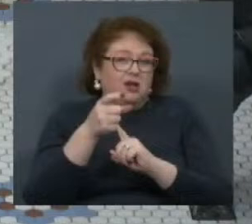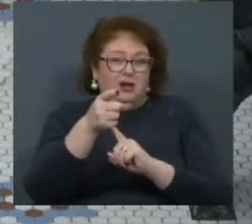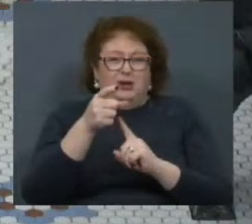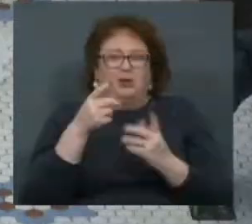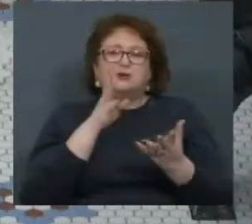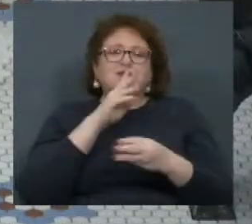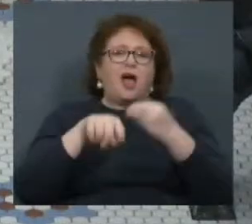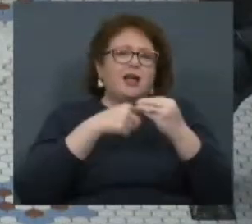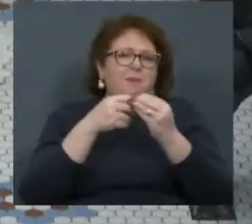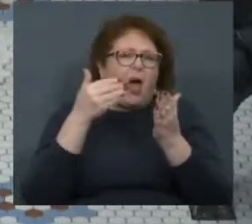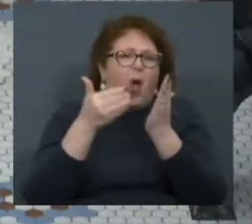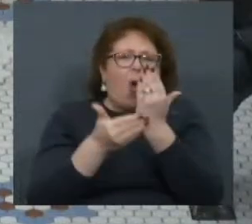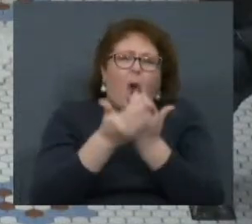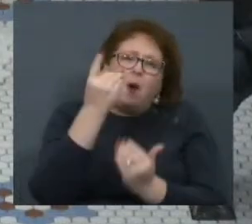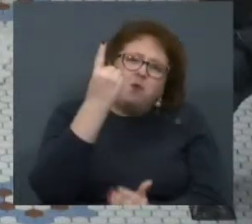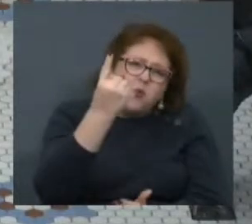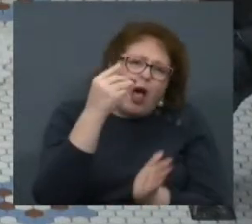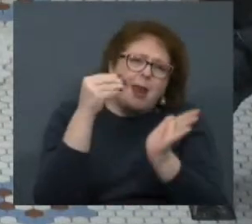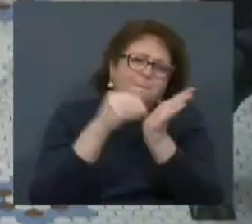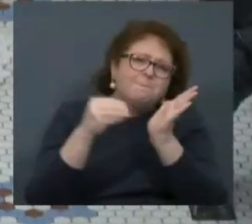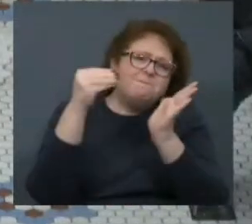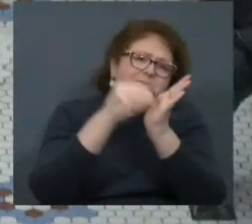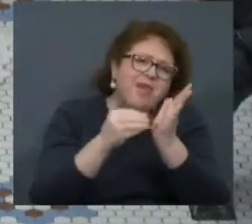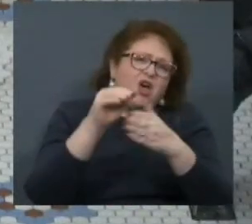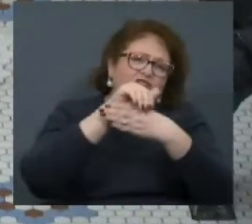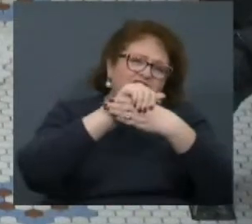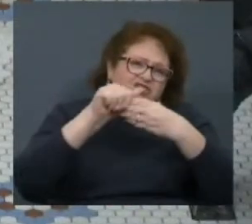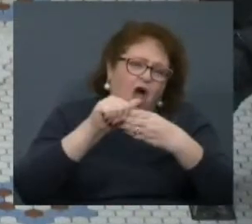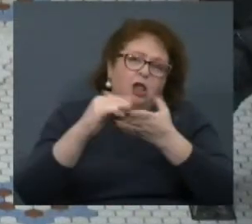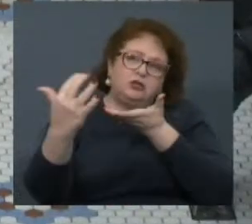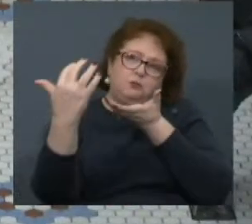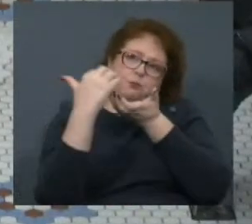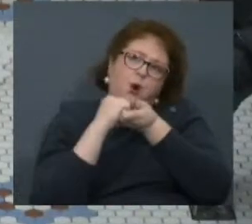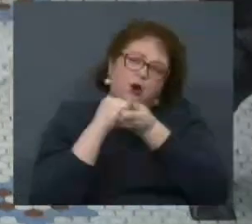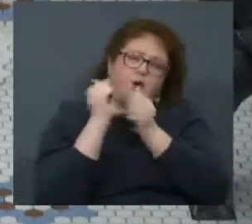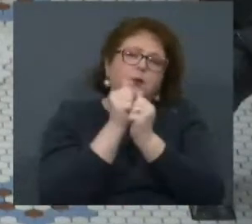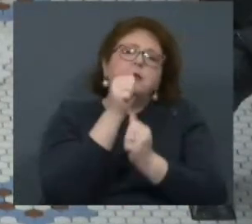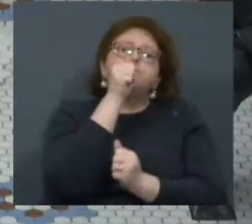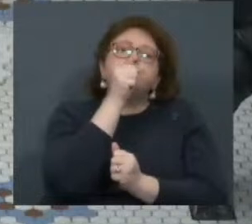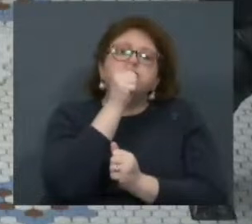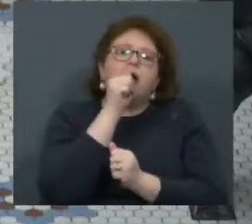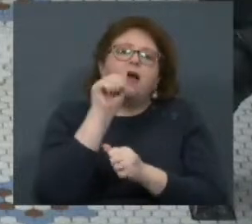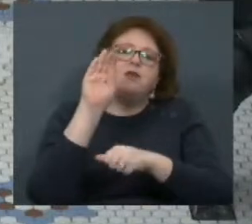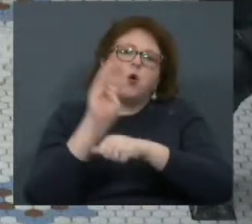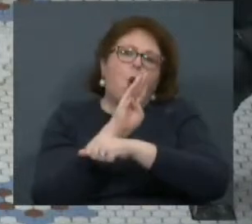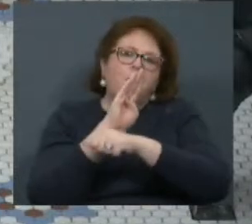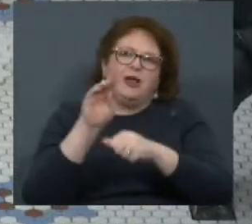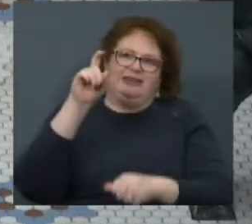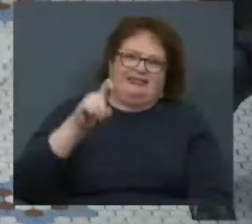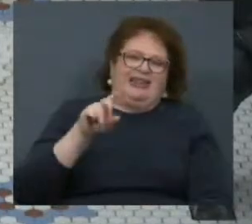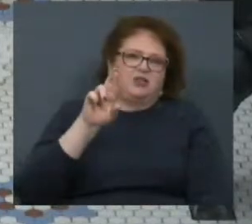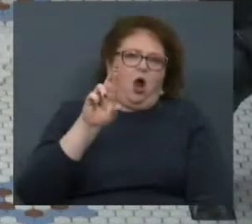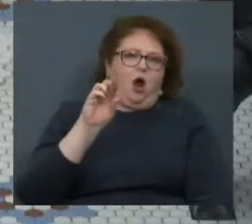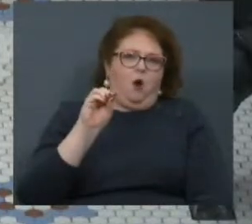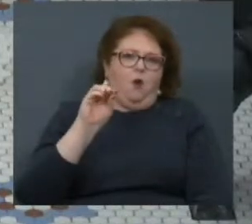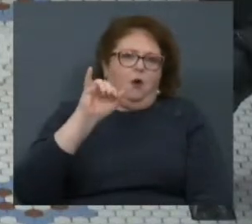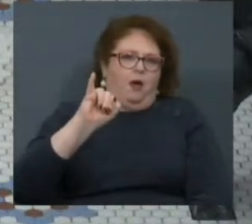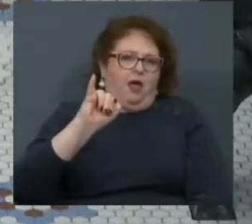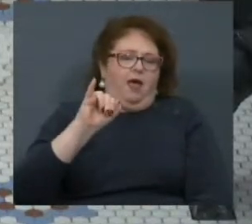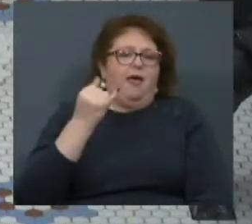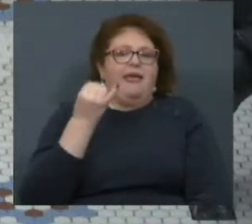million going into a partnership with a private corporation, which needs an ROI. Like, whenever